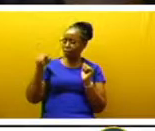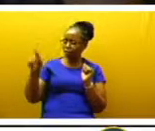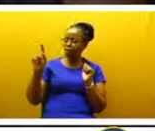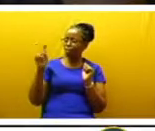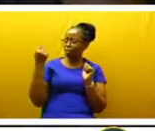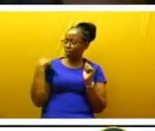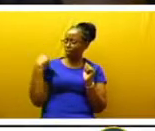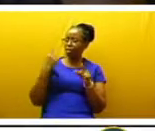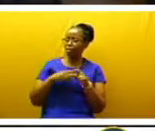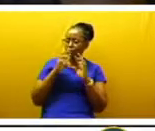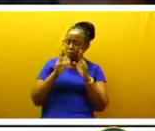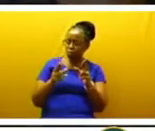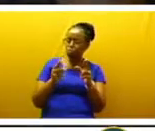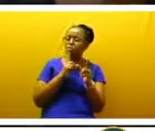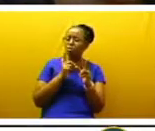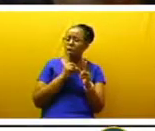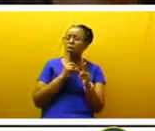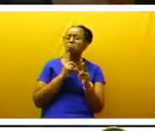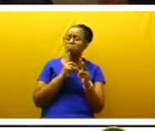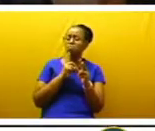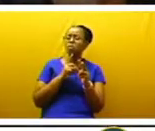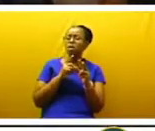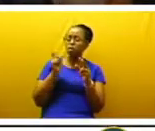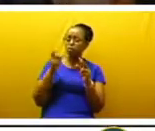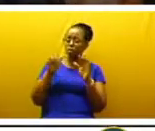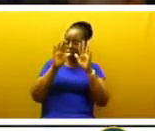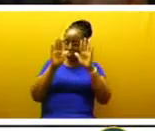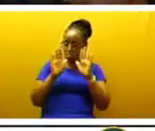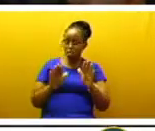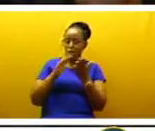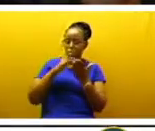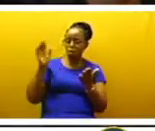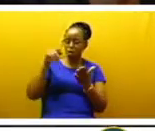in justification of this.